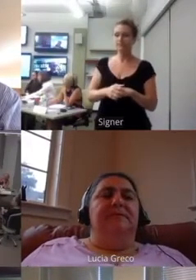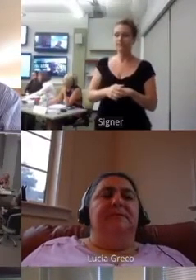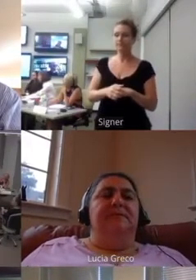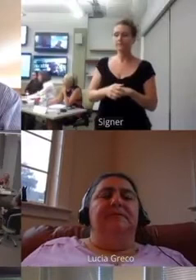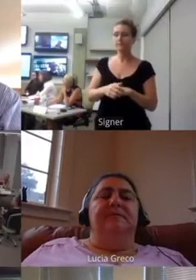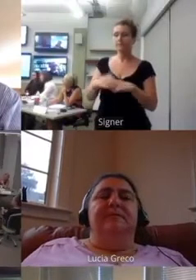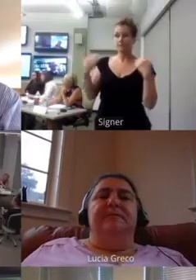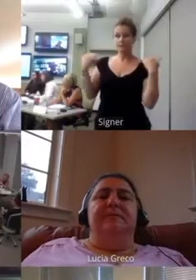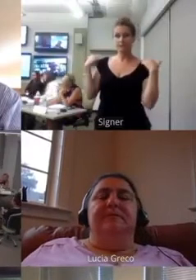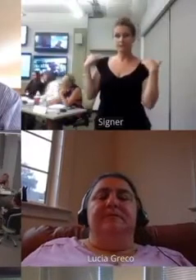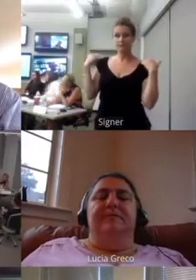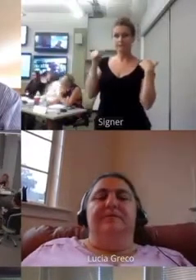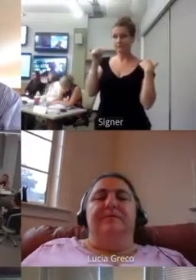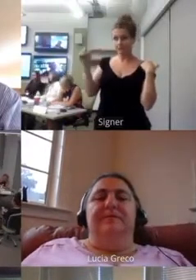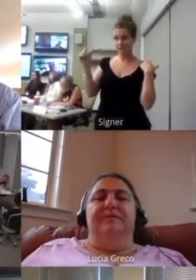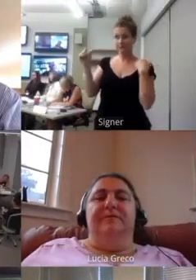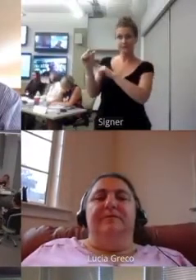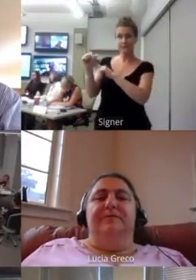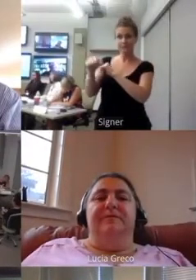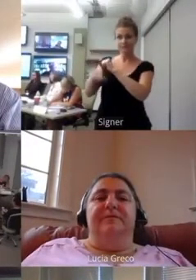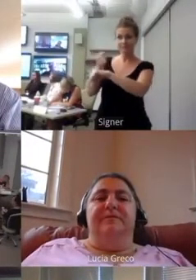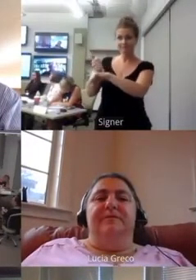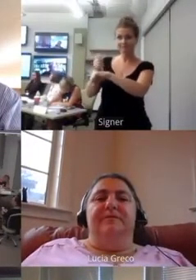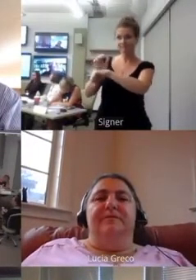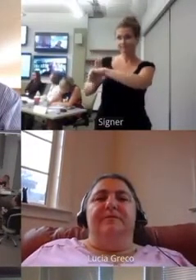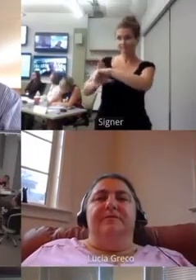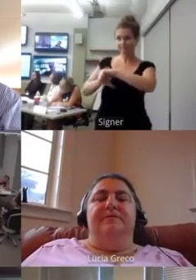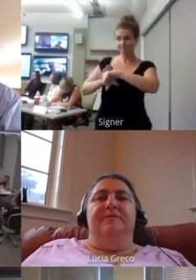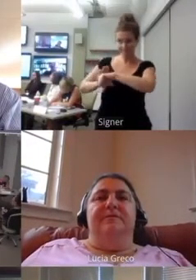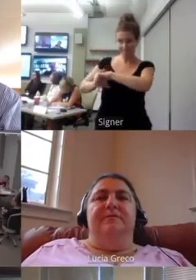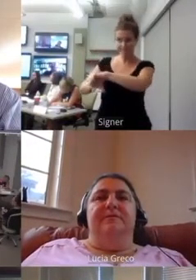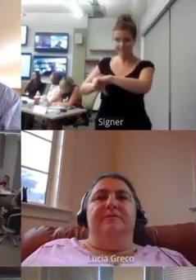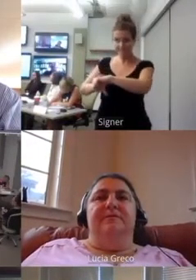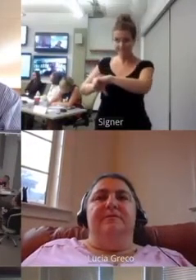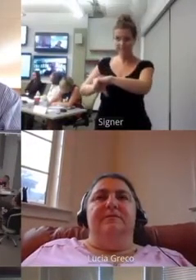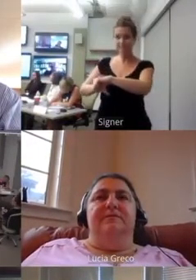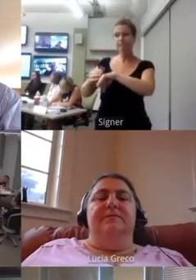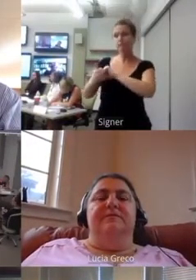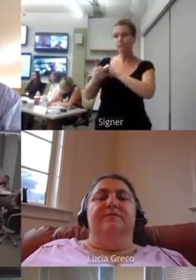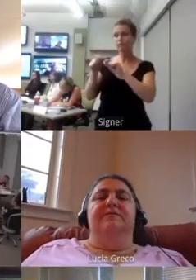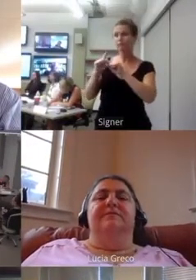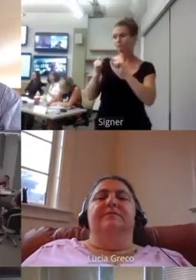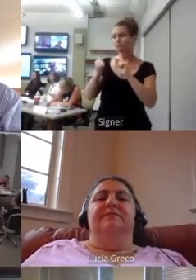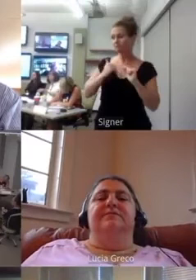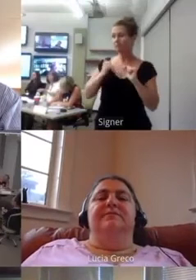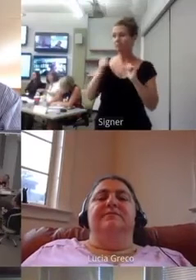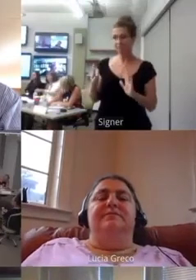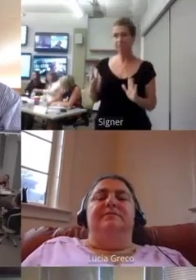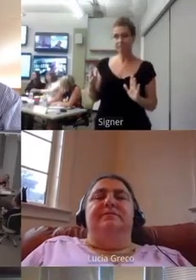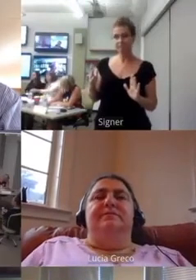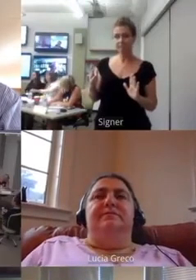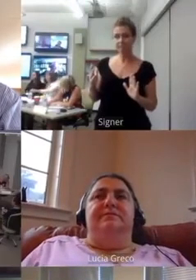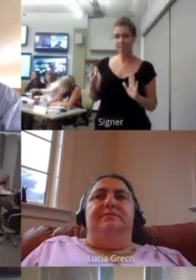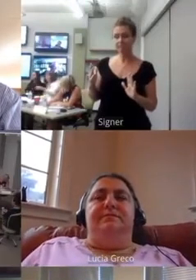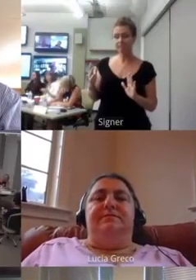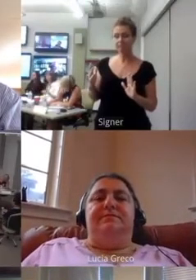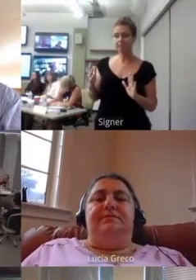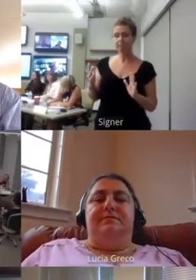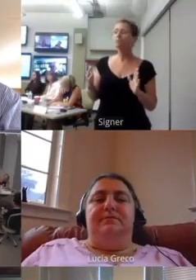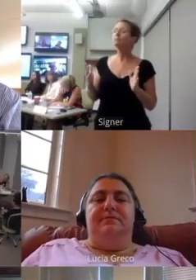do consultations with Canadians about what should be included in the new